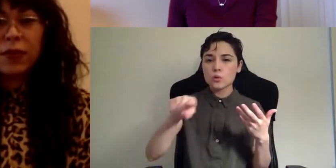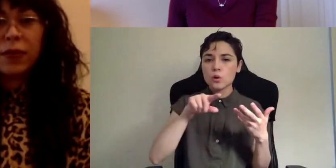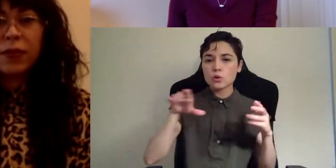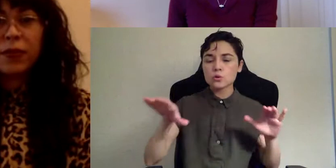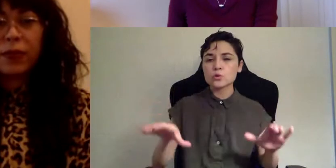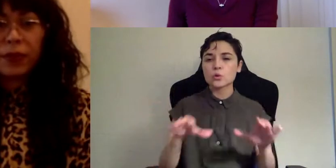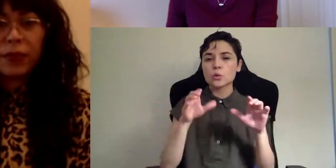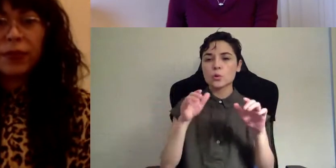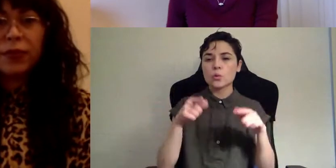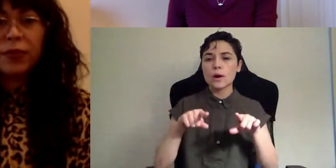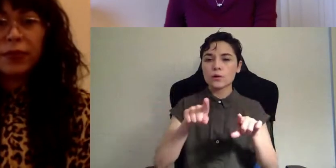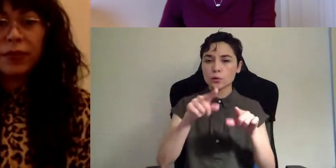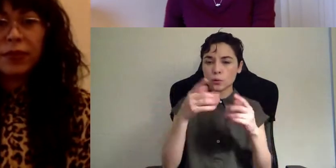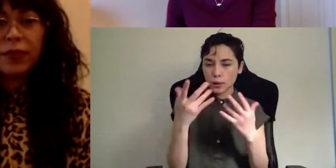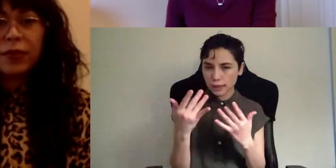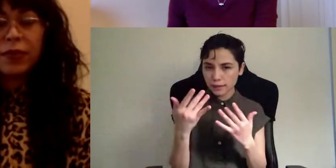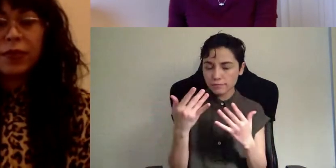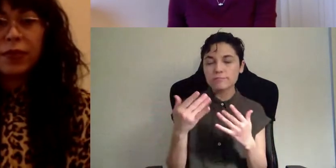helpful for you.